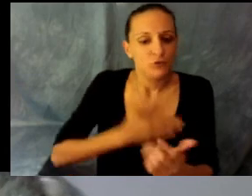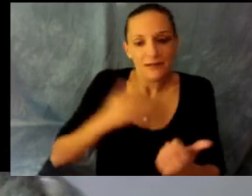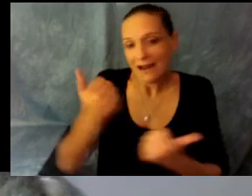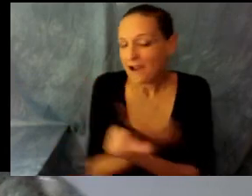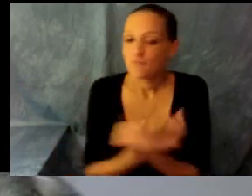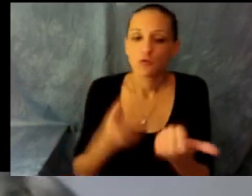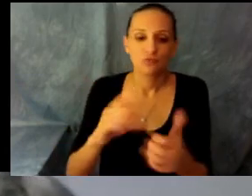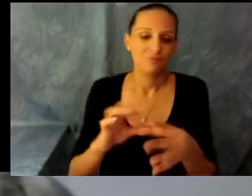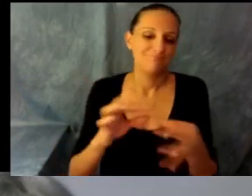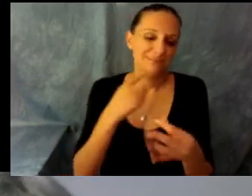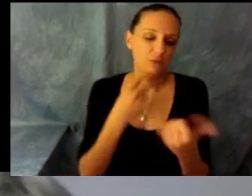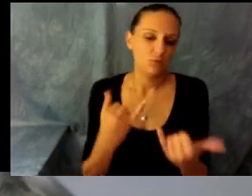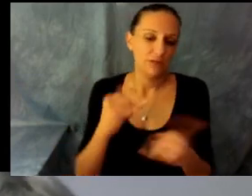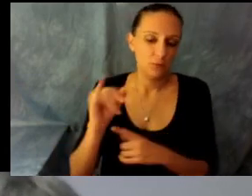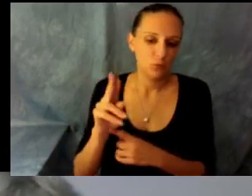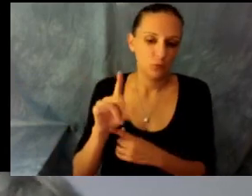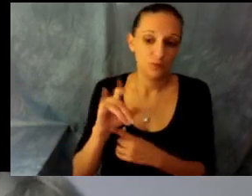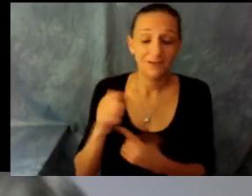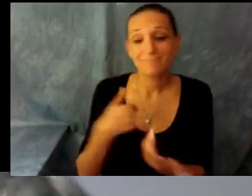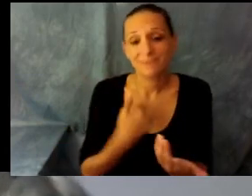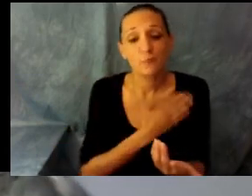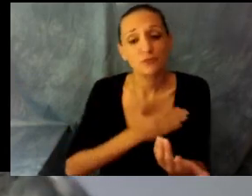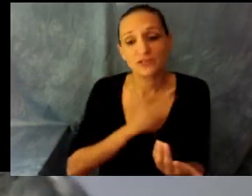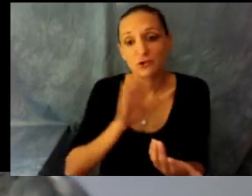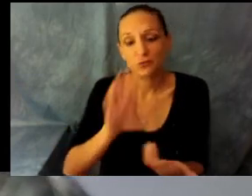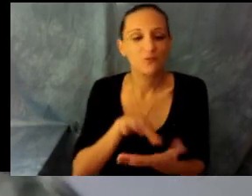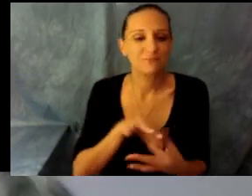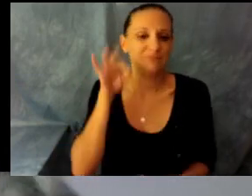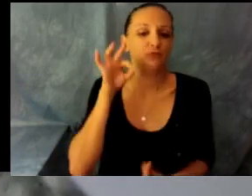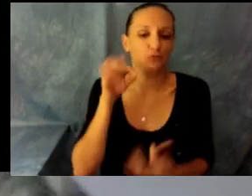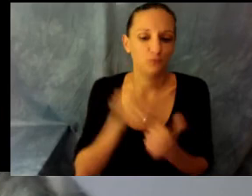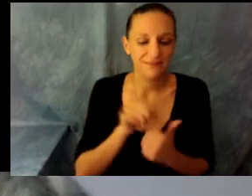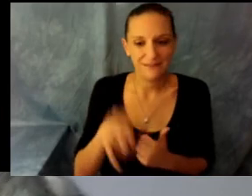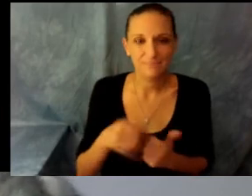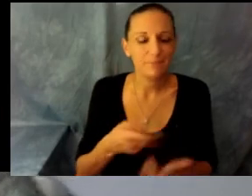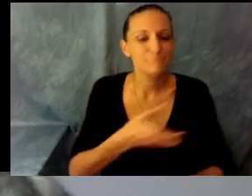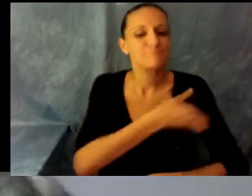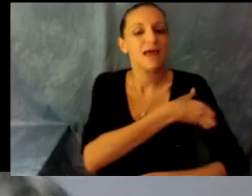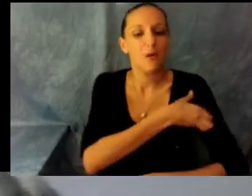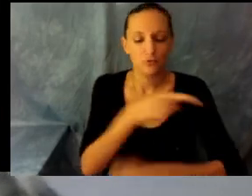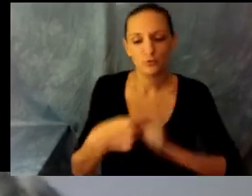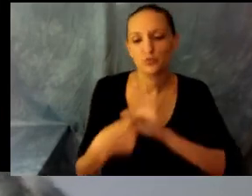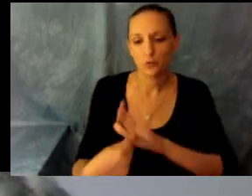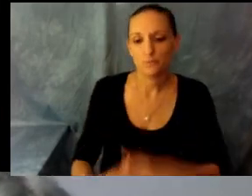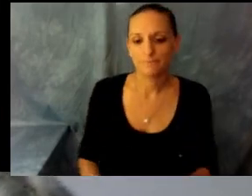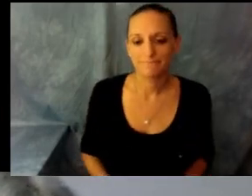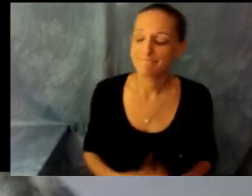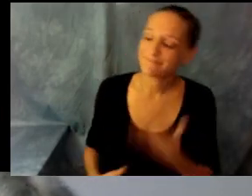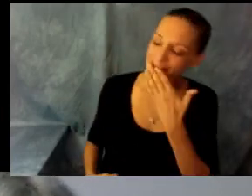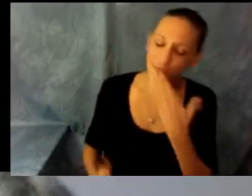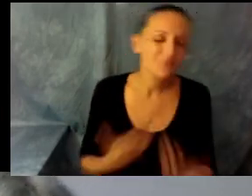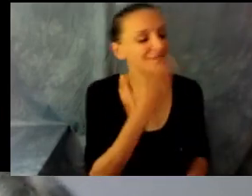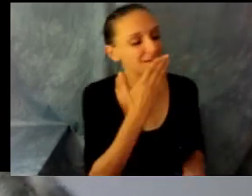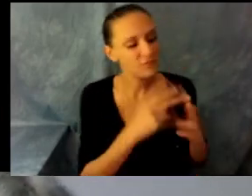today, Julie. And I appreciate your spirit with it, the power that you've shown. Thank you very much.